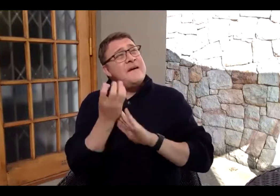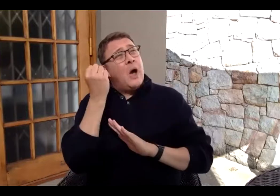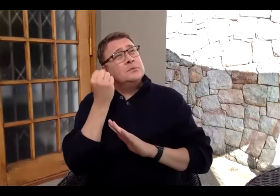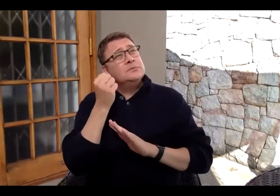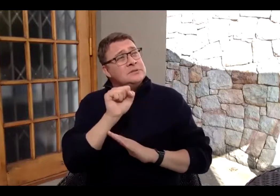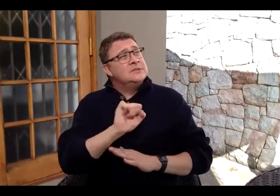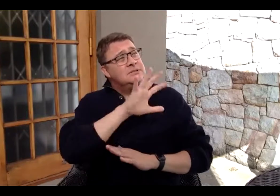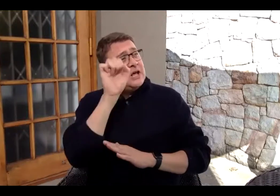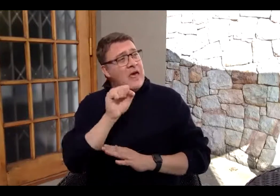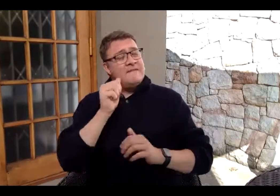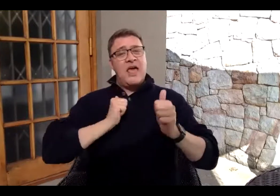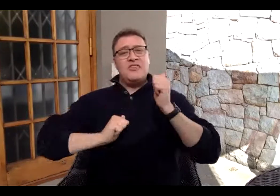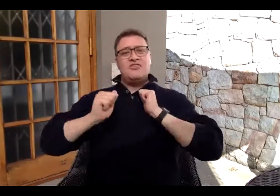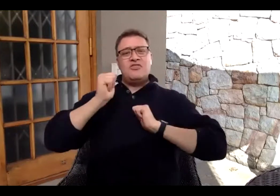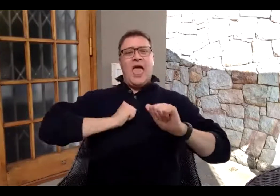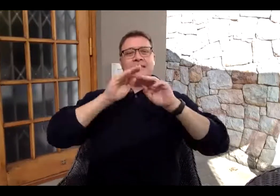theatre industry?